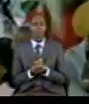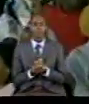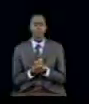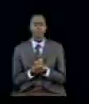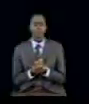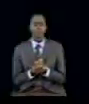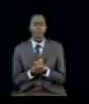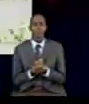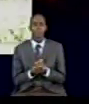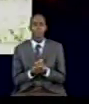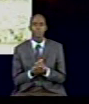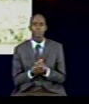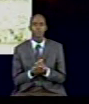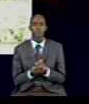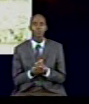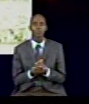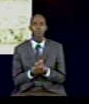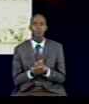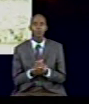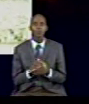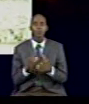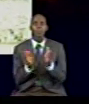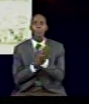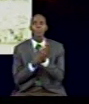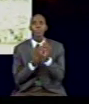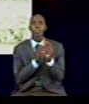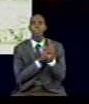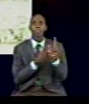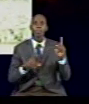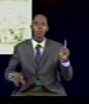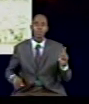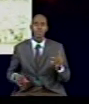We bring you another one. Praise the Lord.